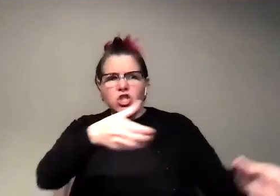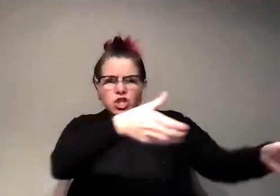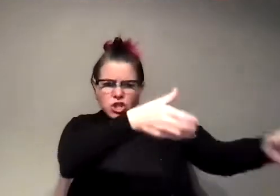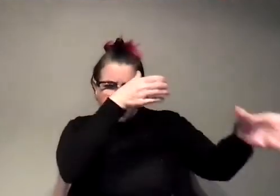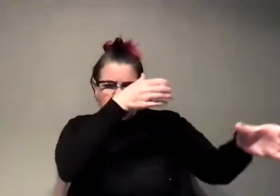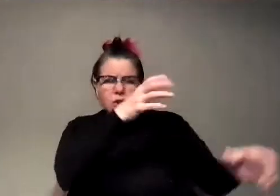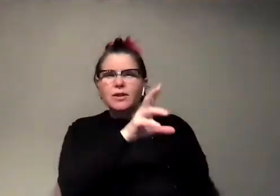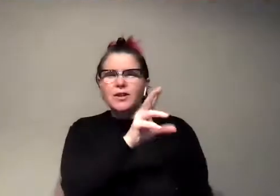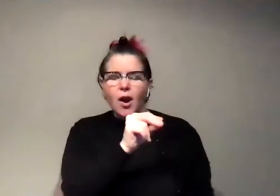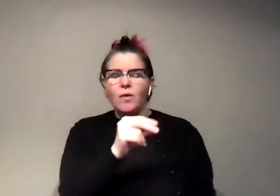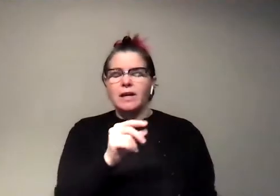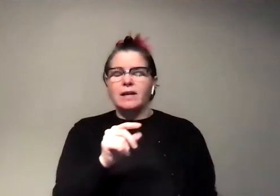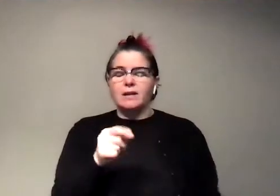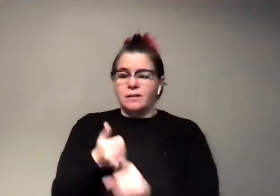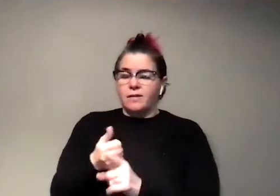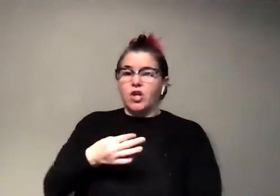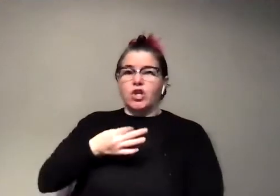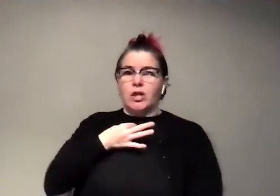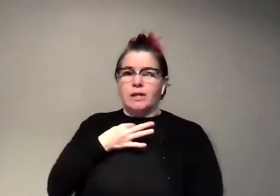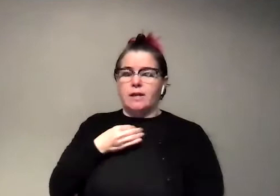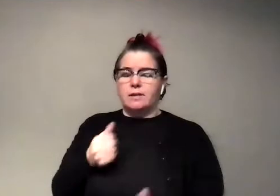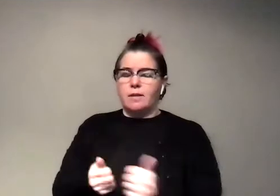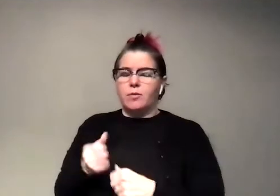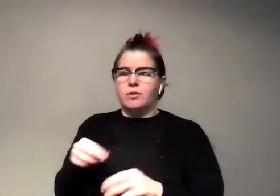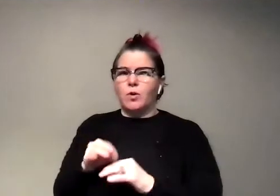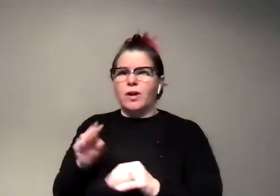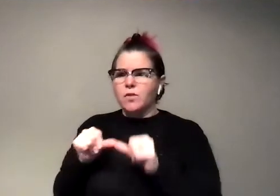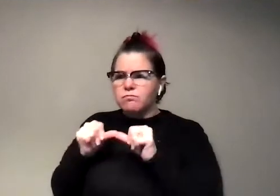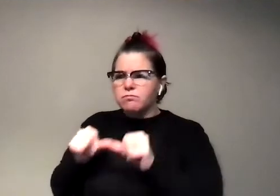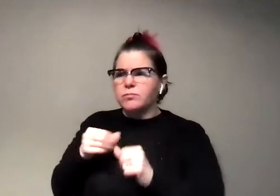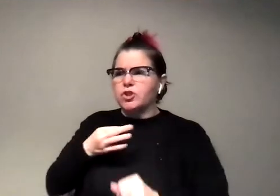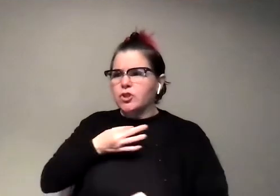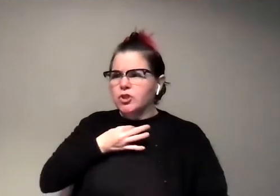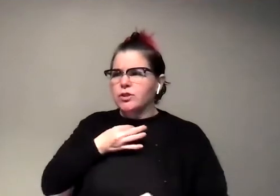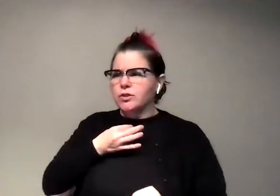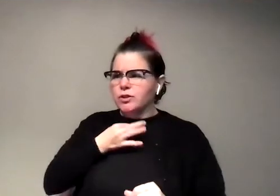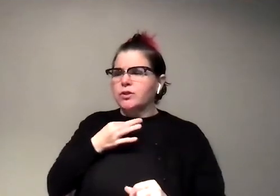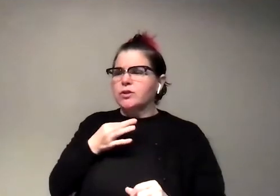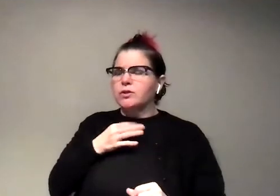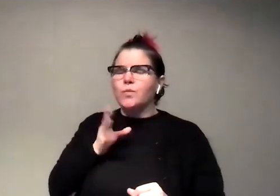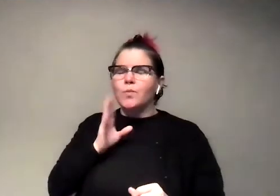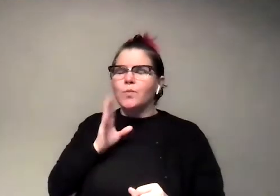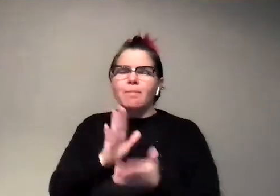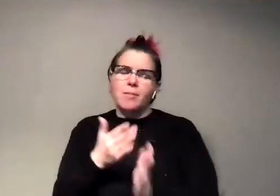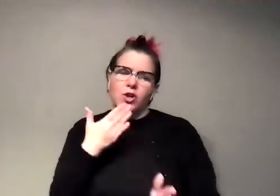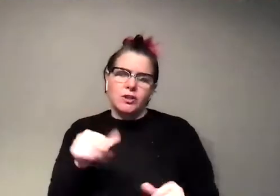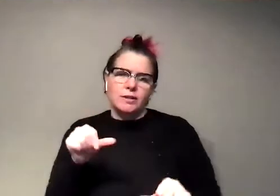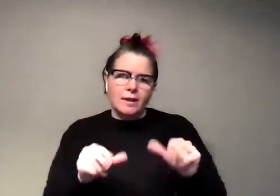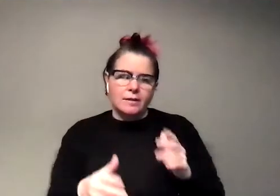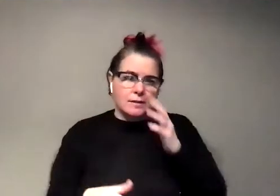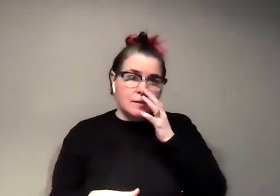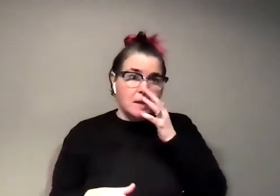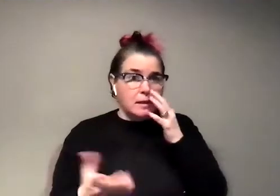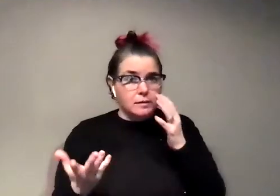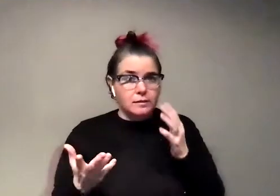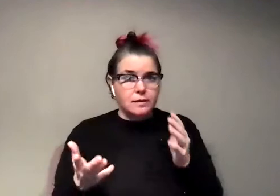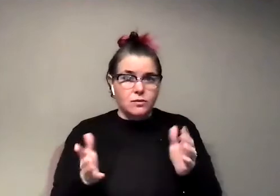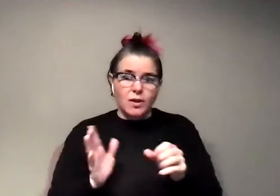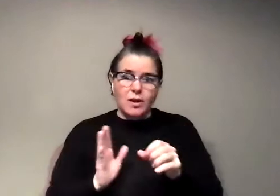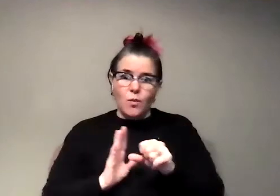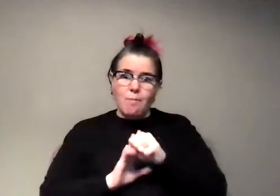curious person and you're persistent, you're going to be a good scientist, because that's what drives us. That's so